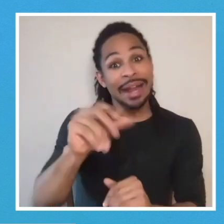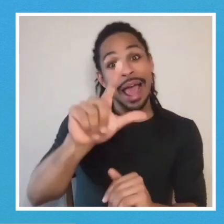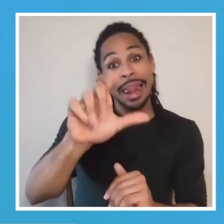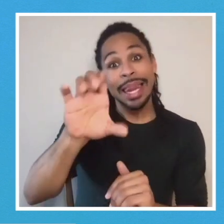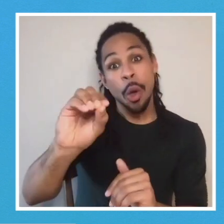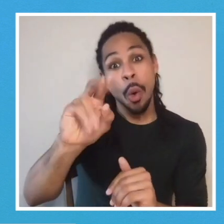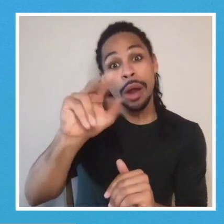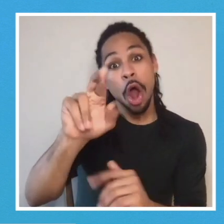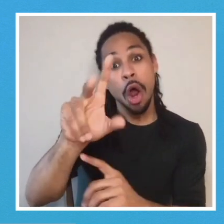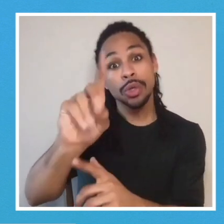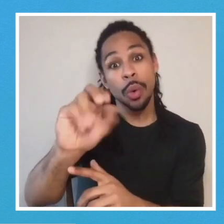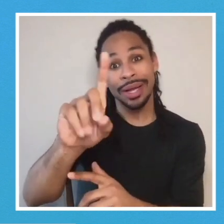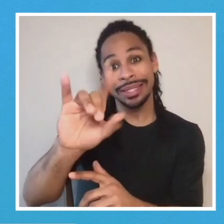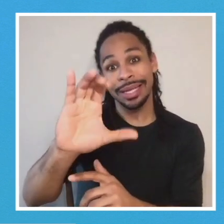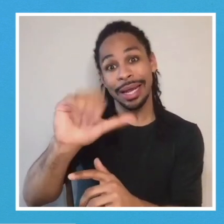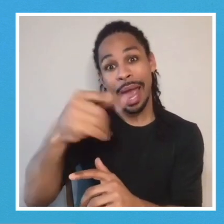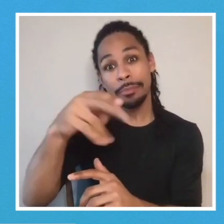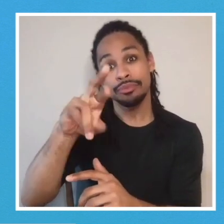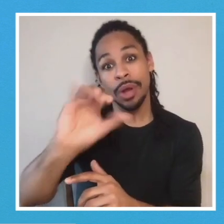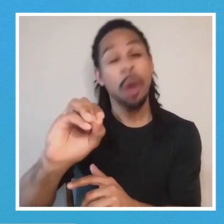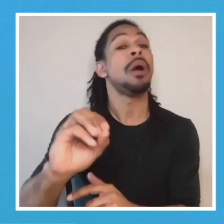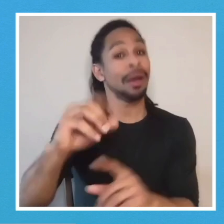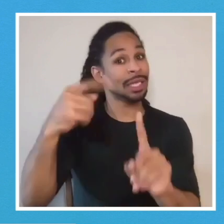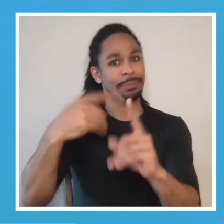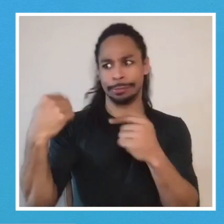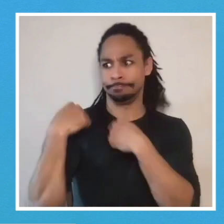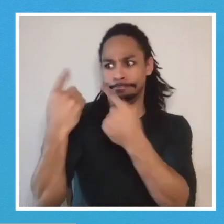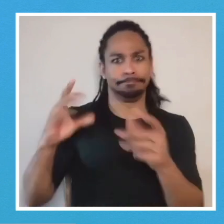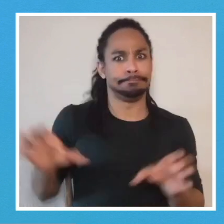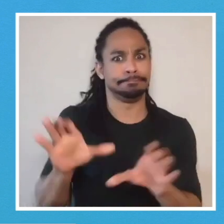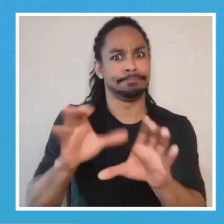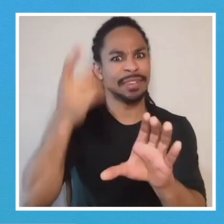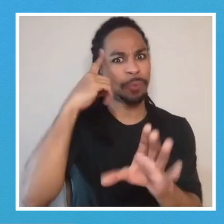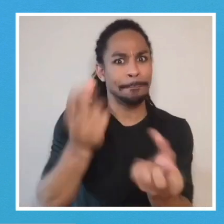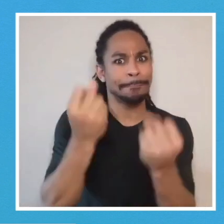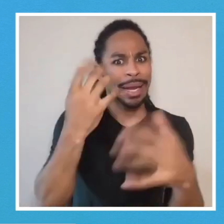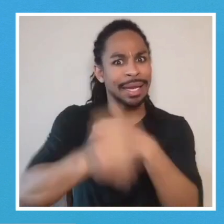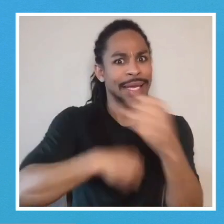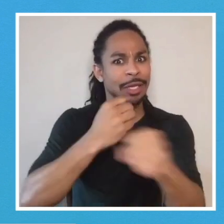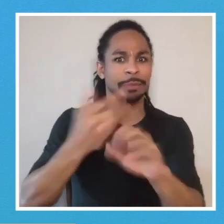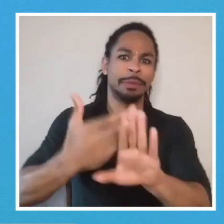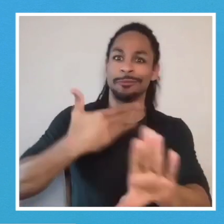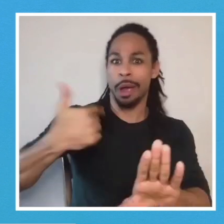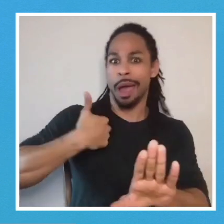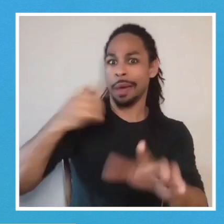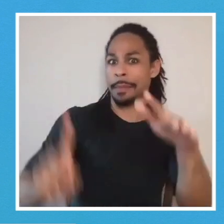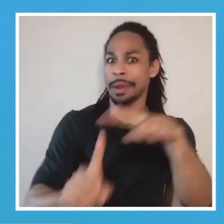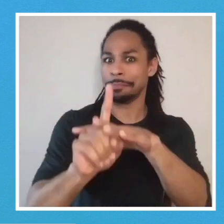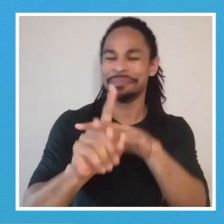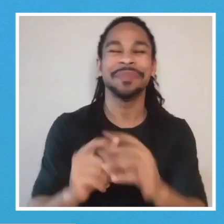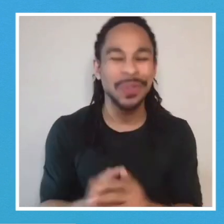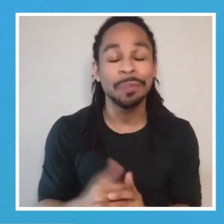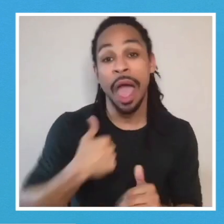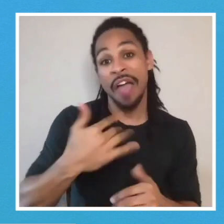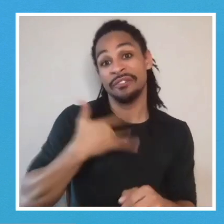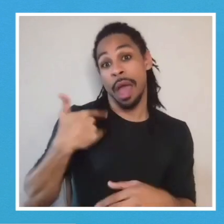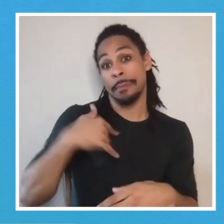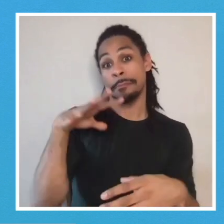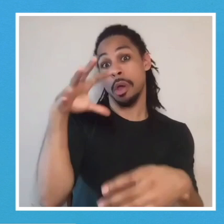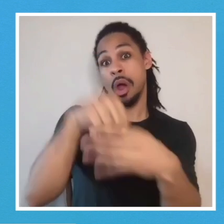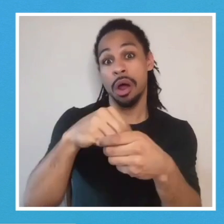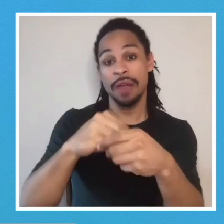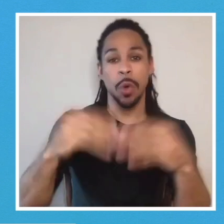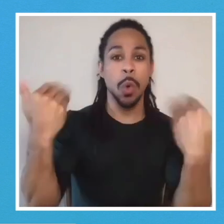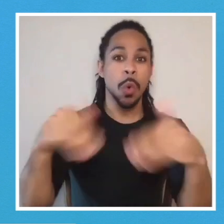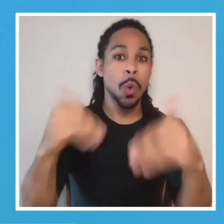doing it for years before I came along. So it's I feel like I'm part of a rich